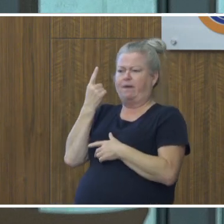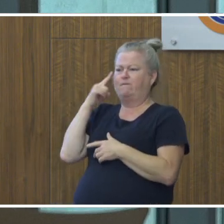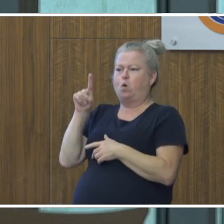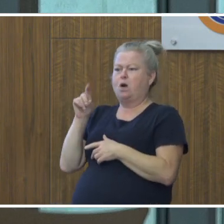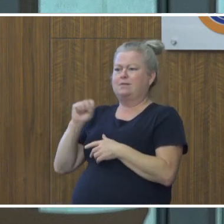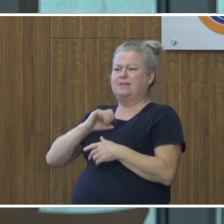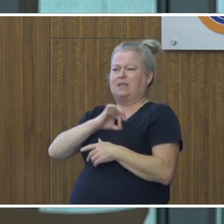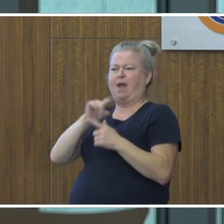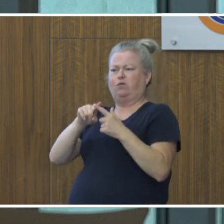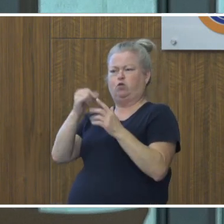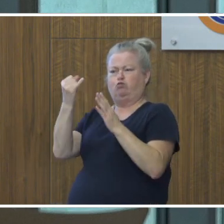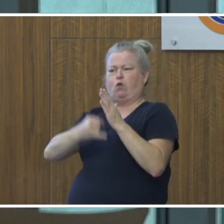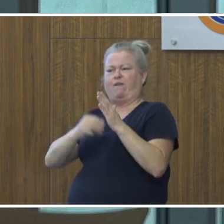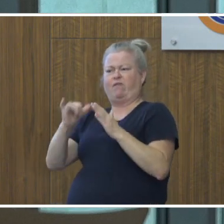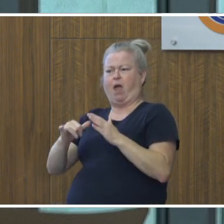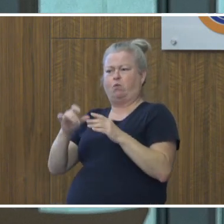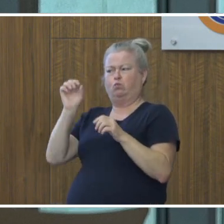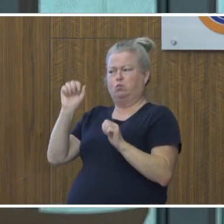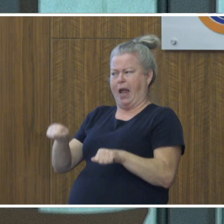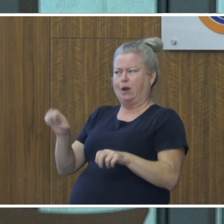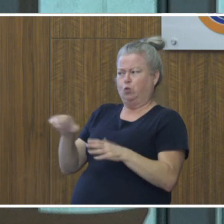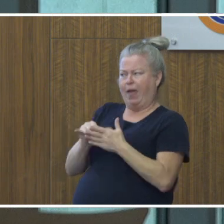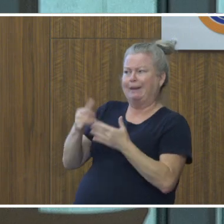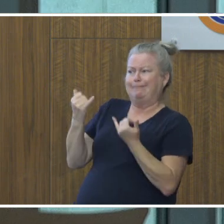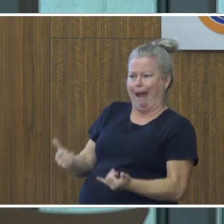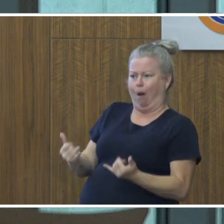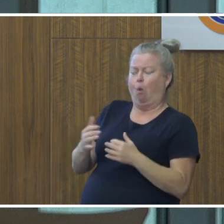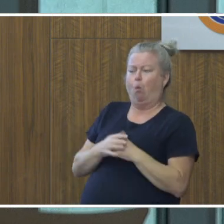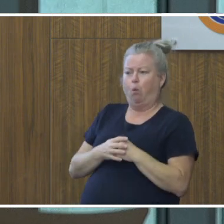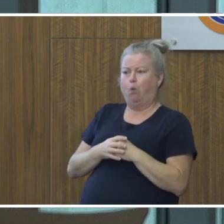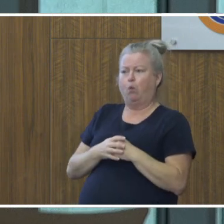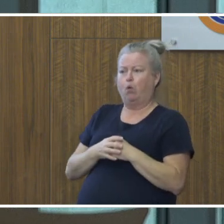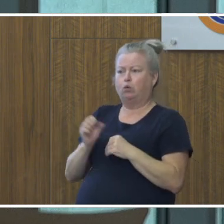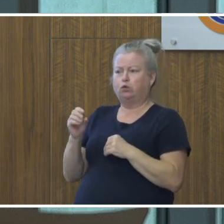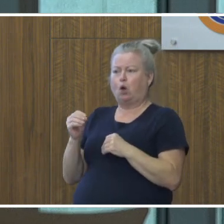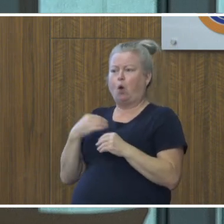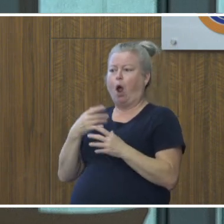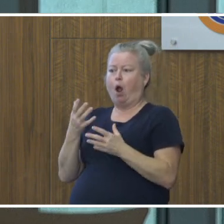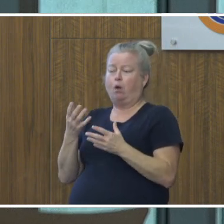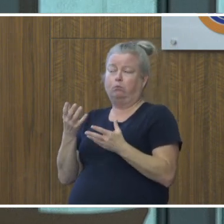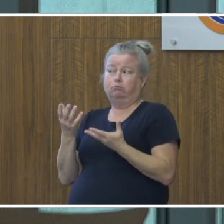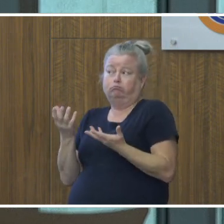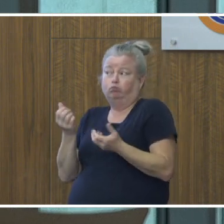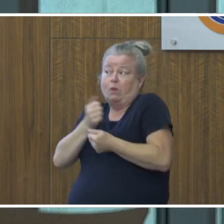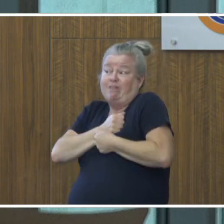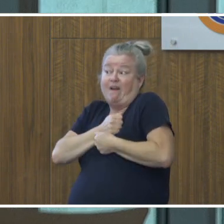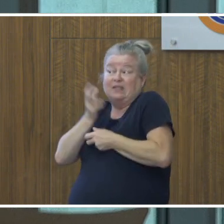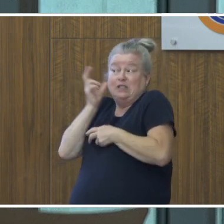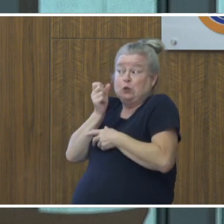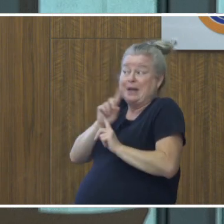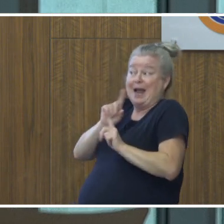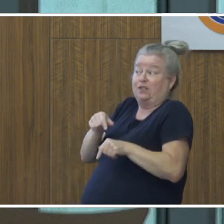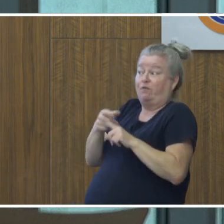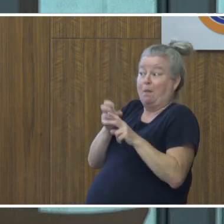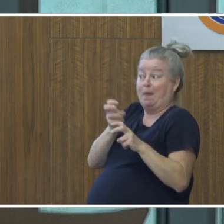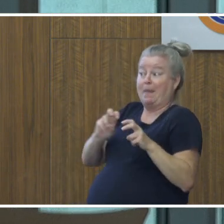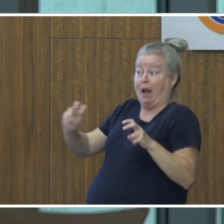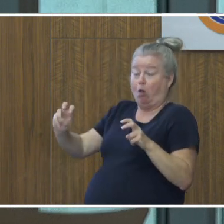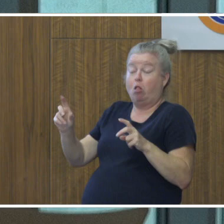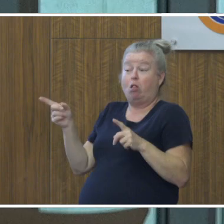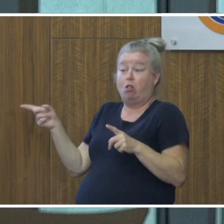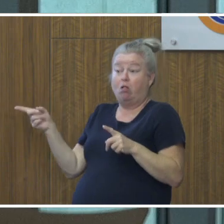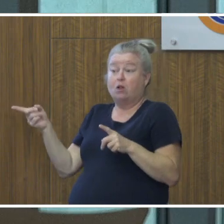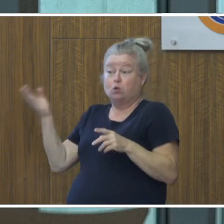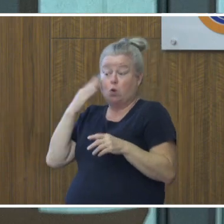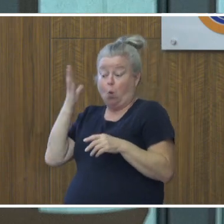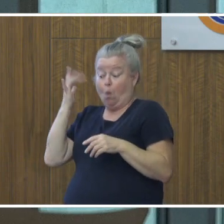to draft that when they could be drafting it right now. So I would love to get an answer from the panel if you know